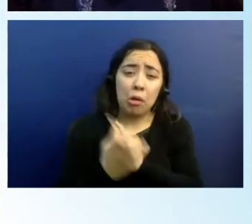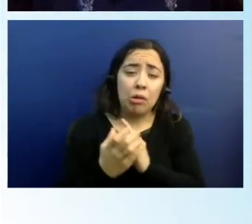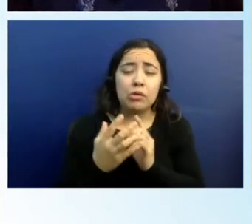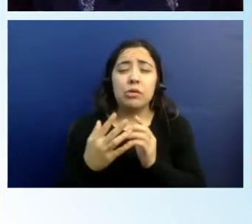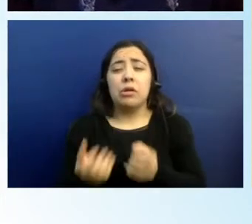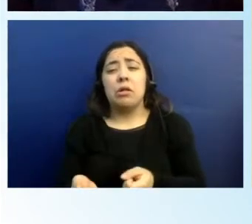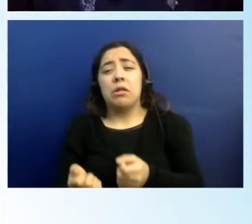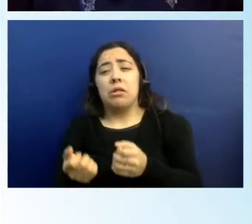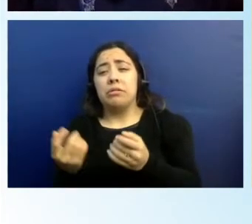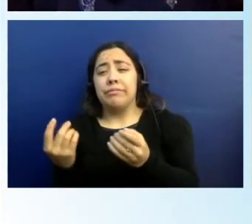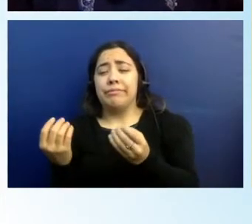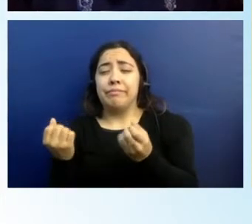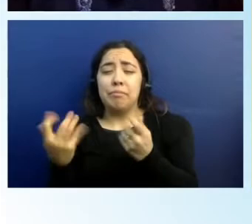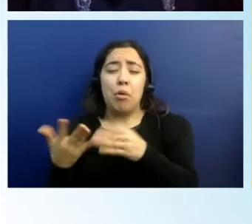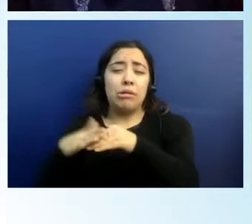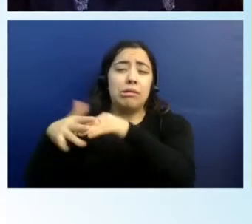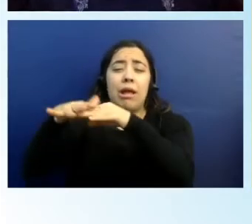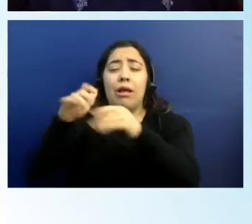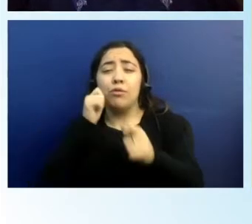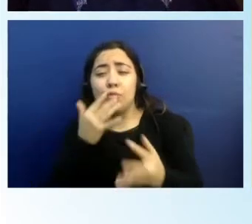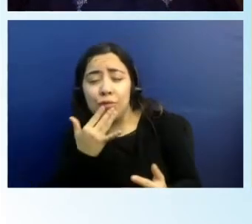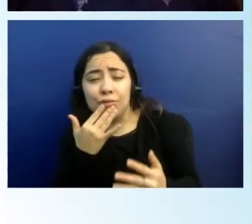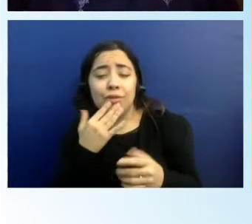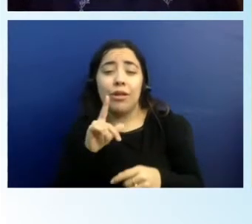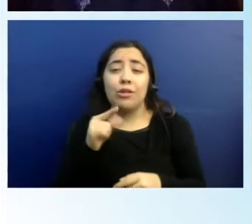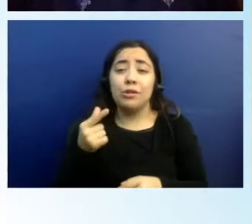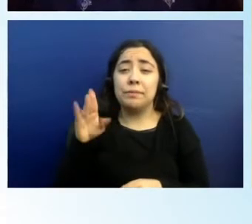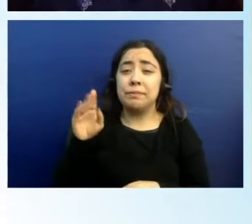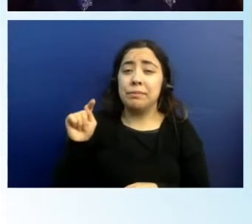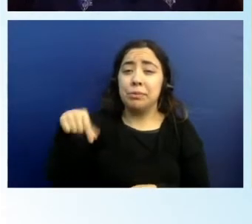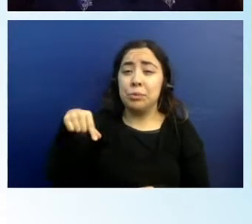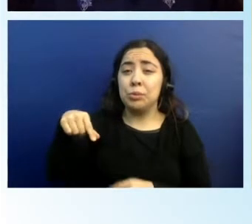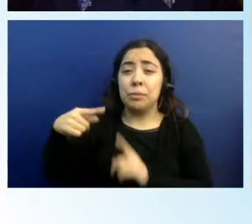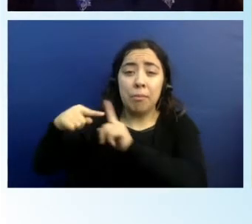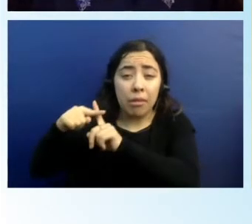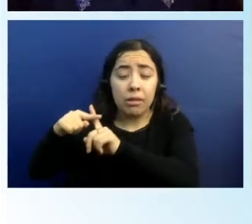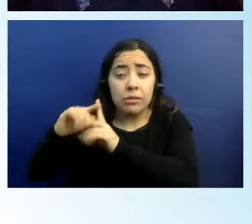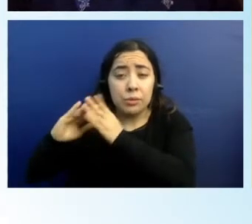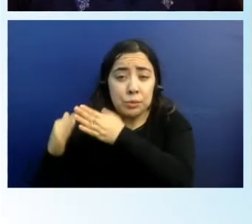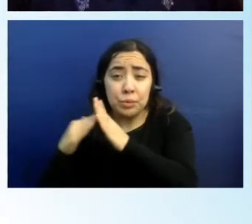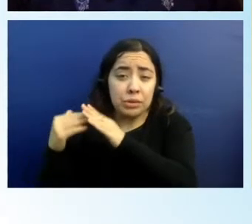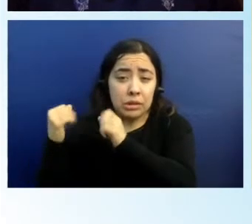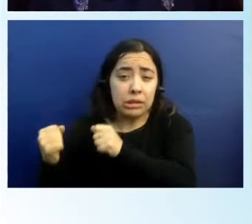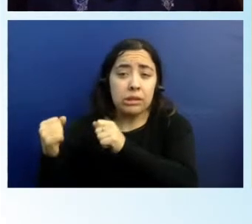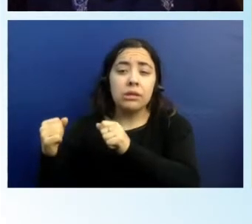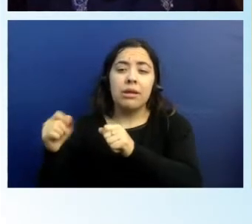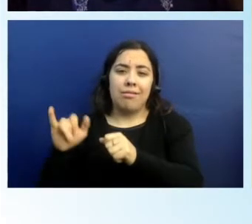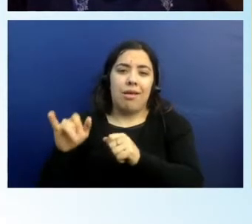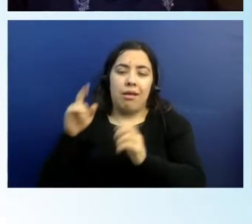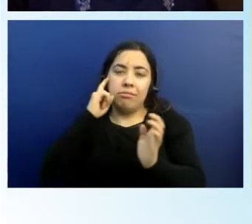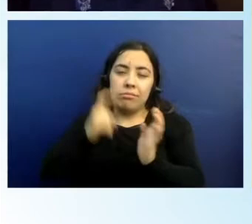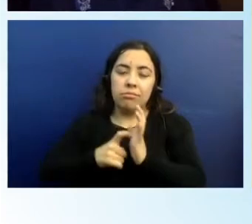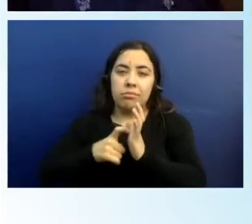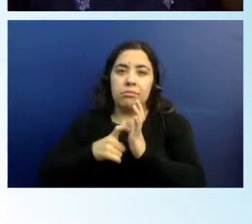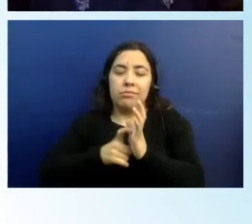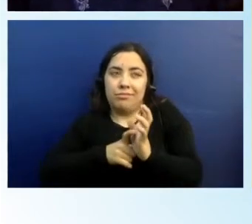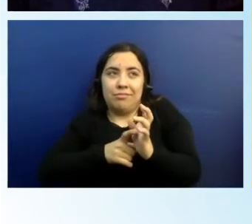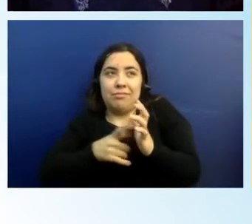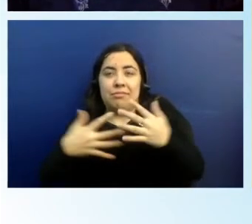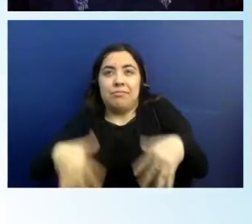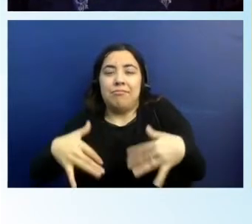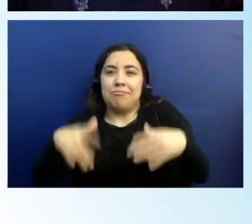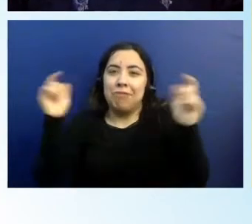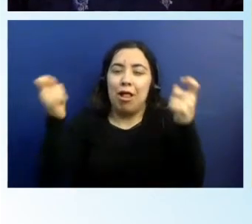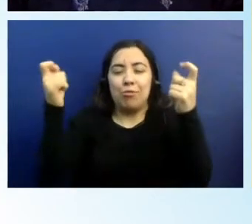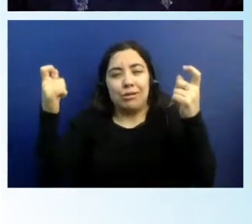community, LGBTQ plus community, and really celebrates what Chicago is today.